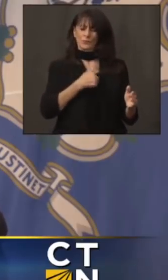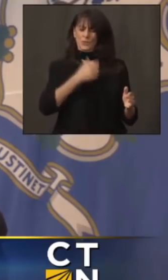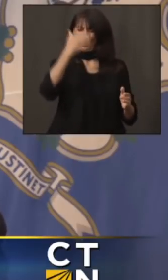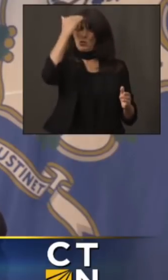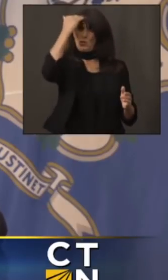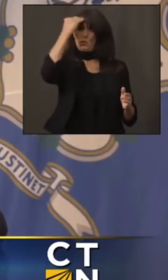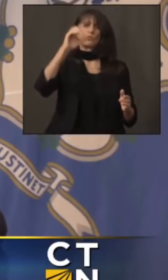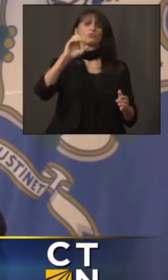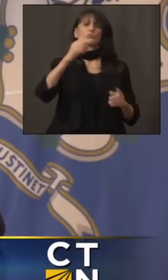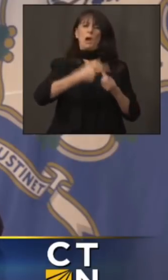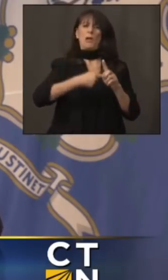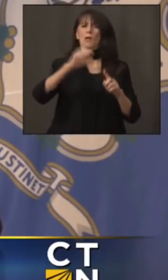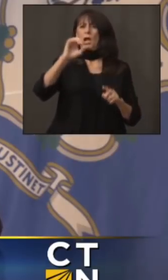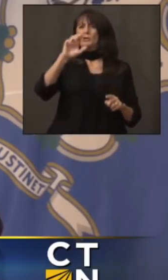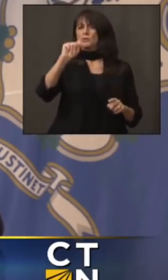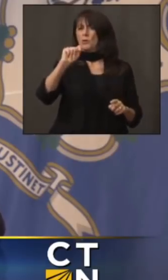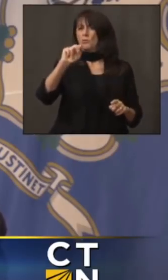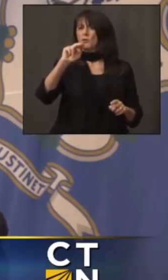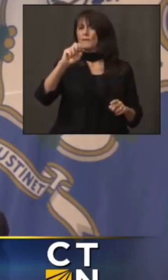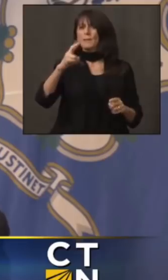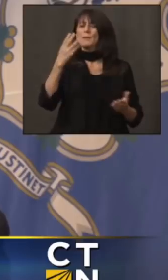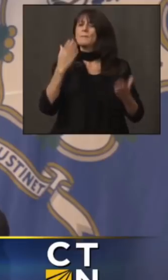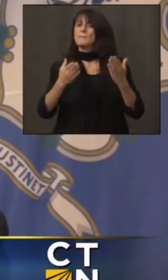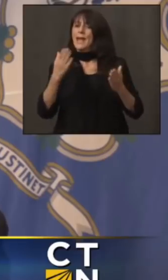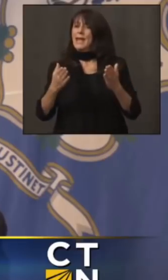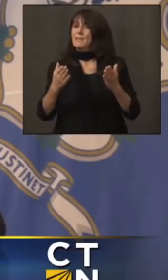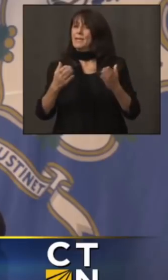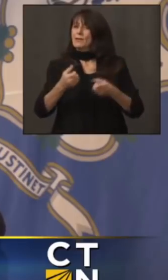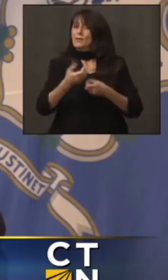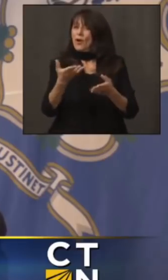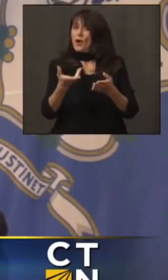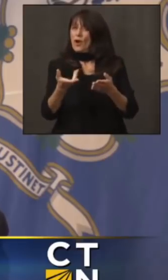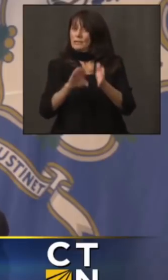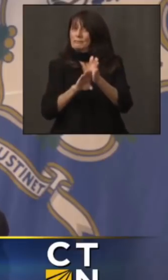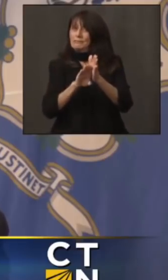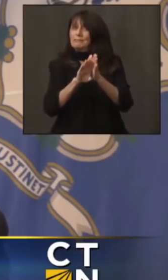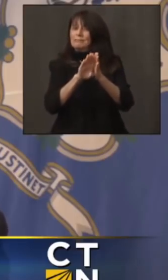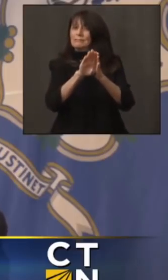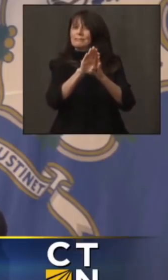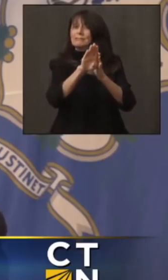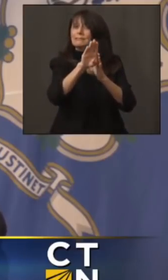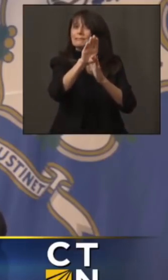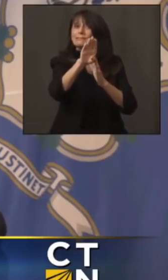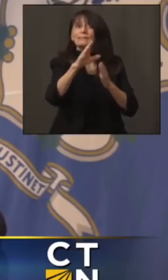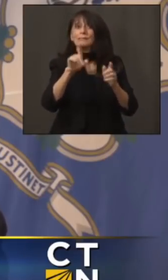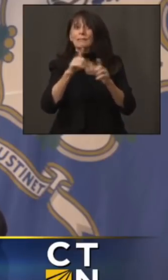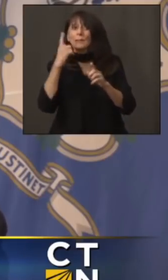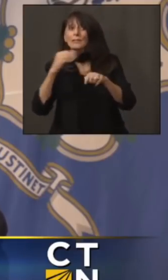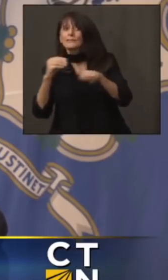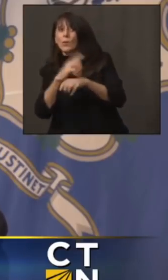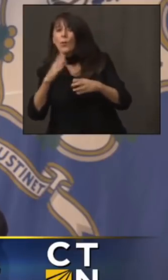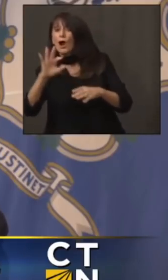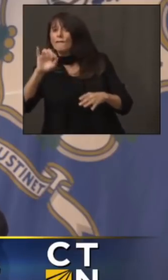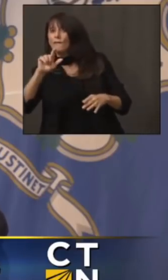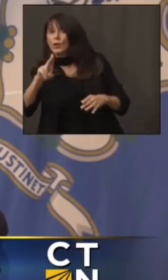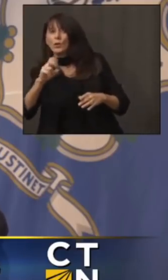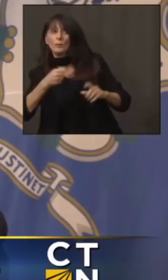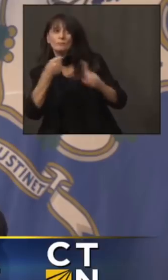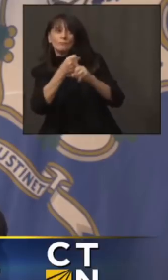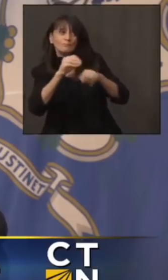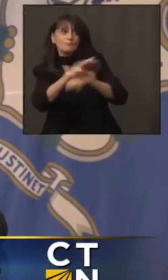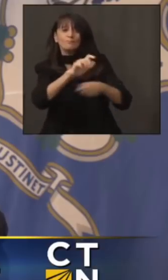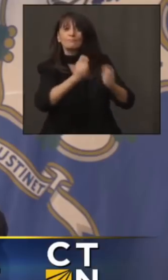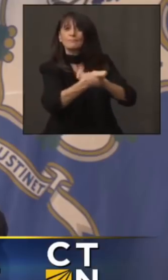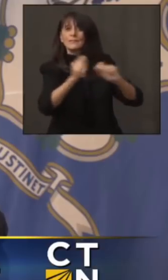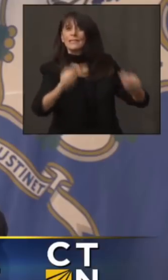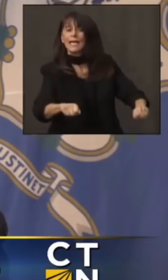be, dicier months, given the change of weather, given flu season and the such. So we'd be ready to make a change, but